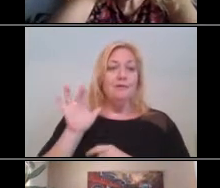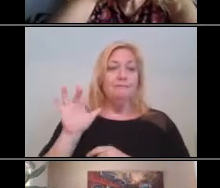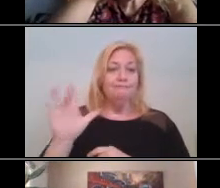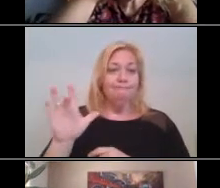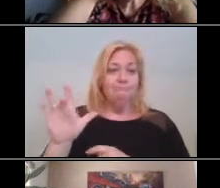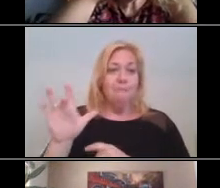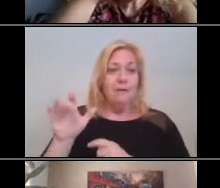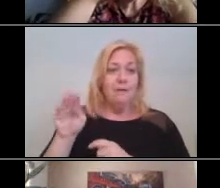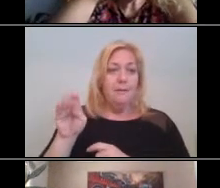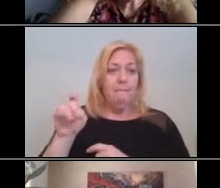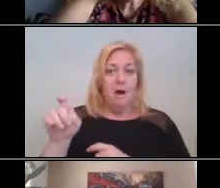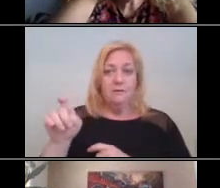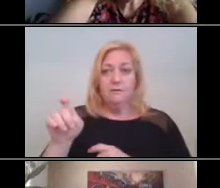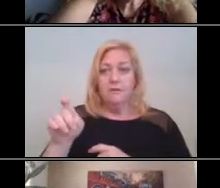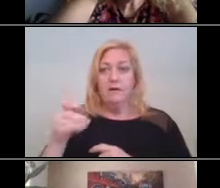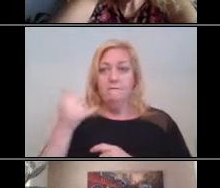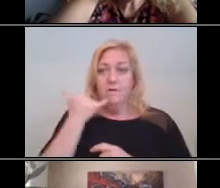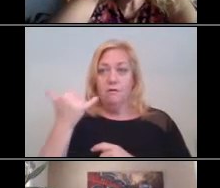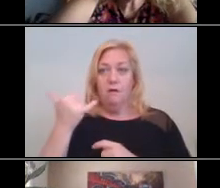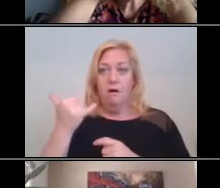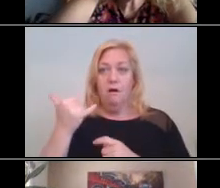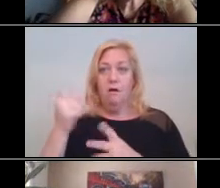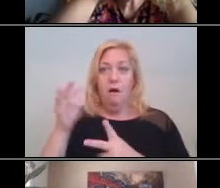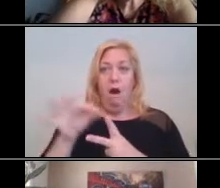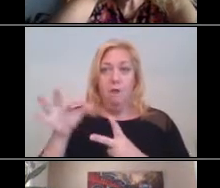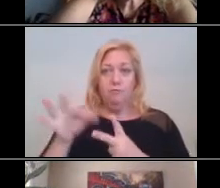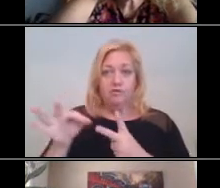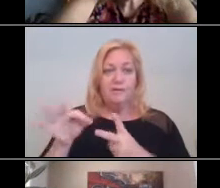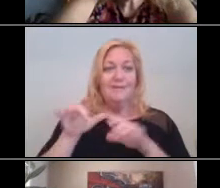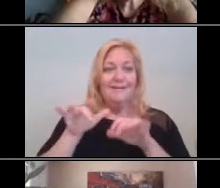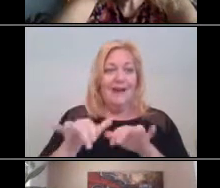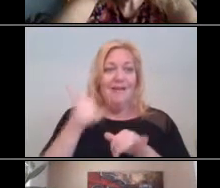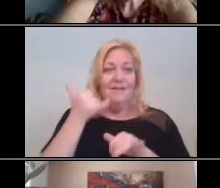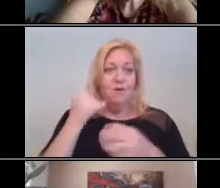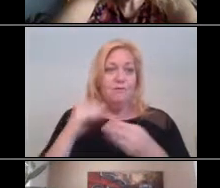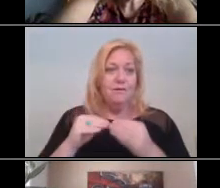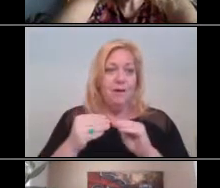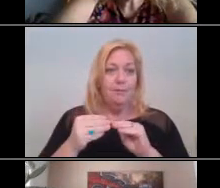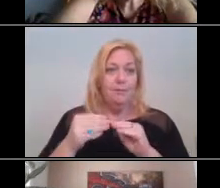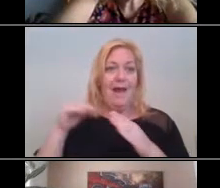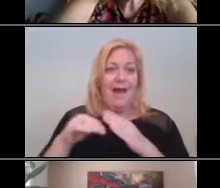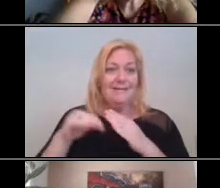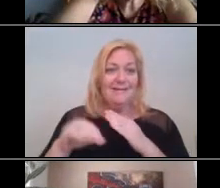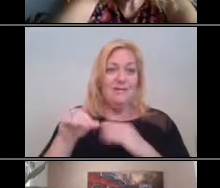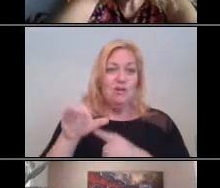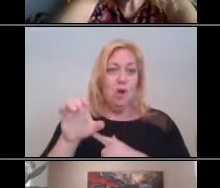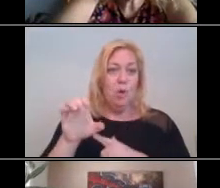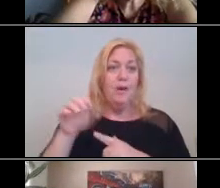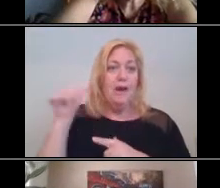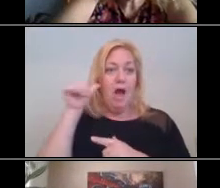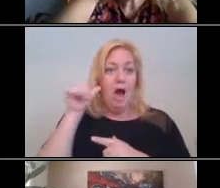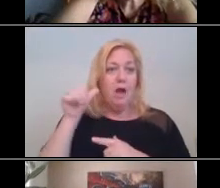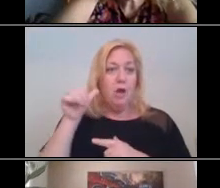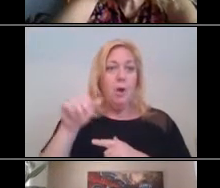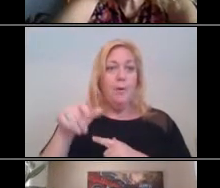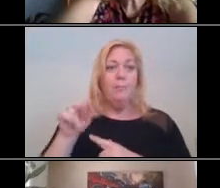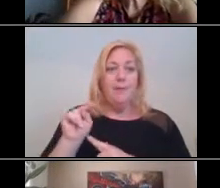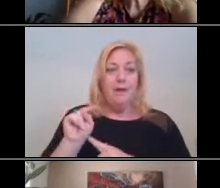choose the phone call option, select the corresponding box and dial the phone number, access code, and audio PIN as directed by the automated